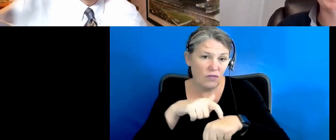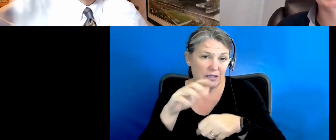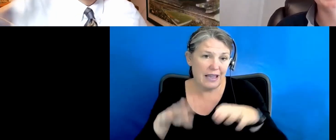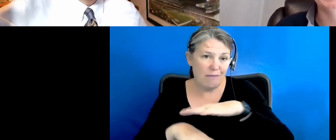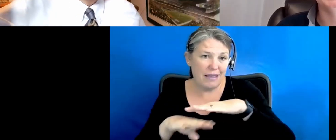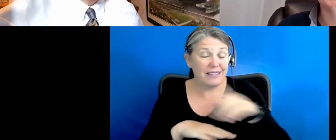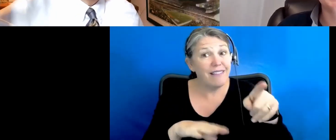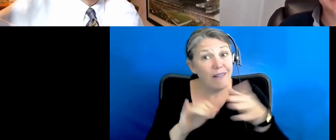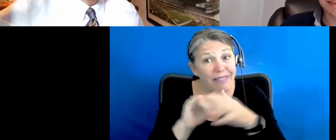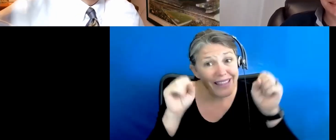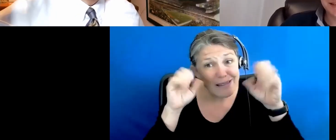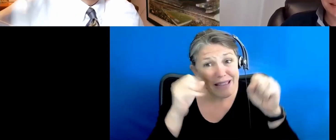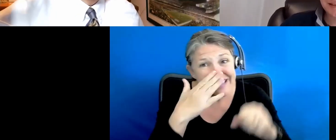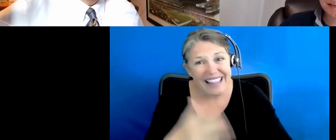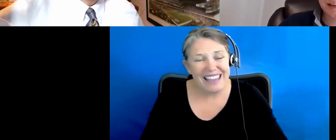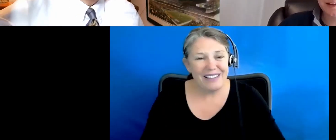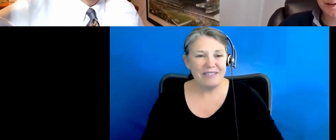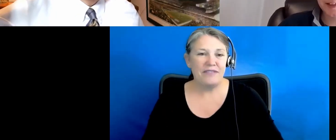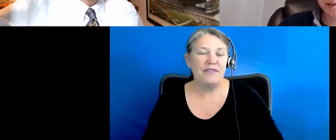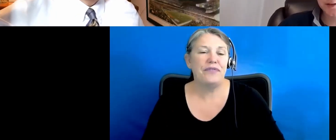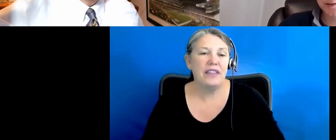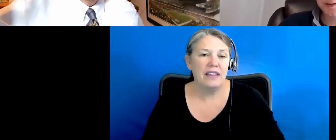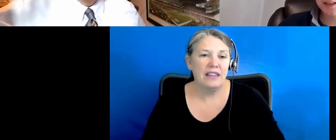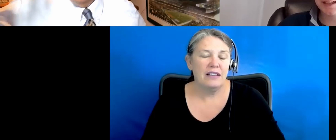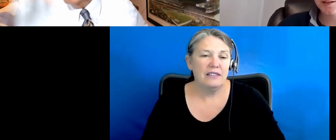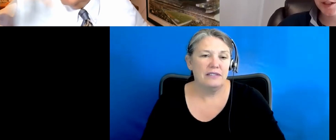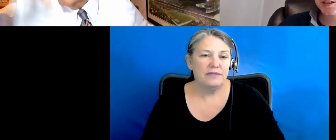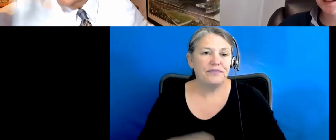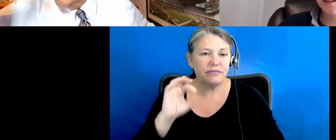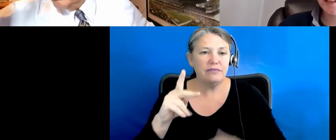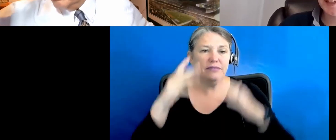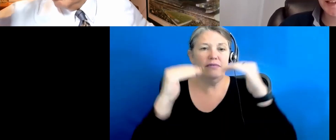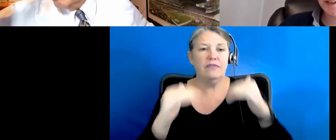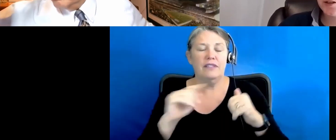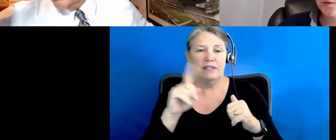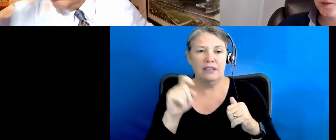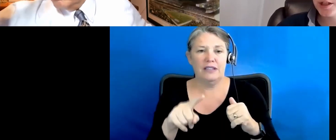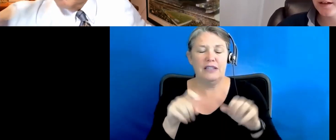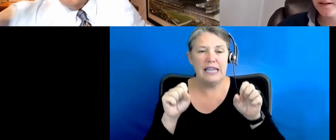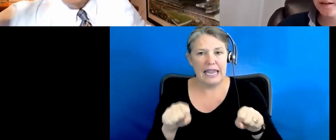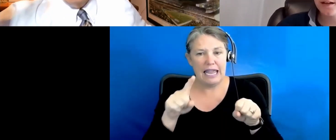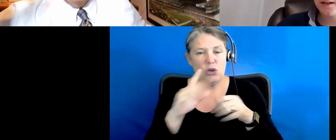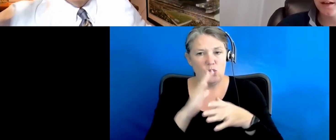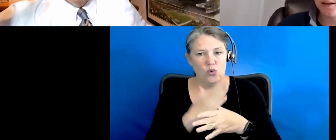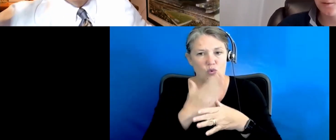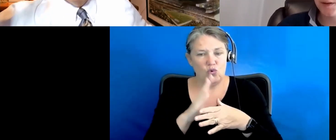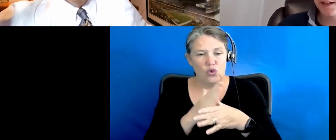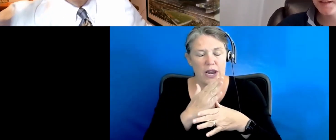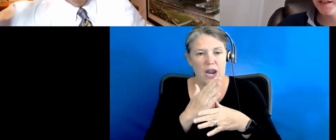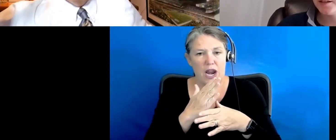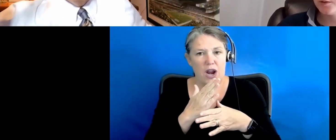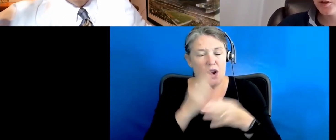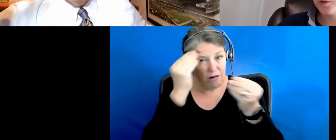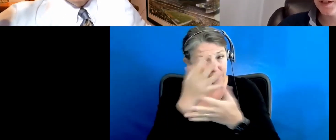That's amazing. Thank you. Okay, so the next question, can you share with